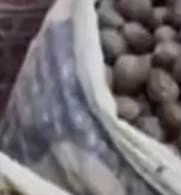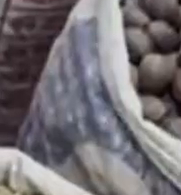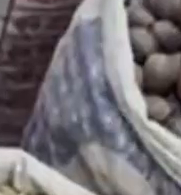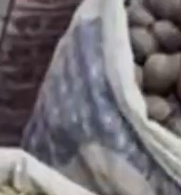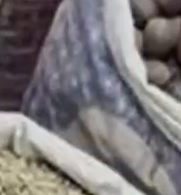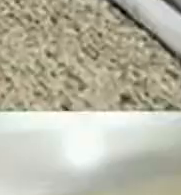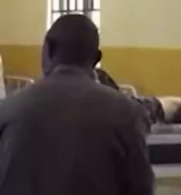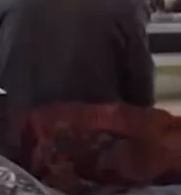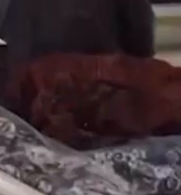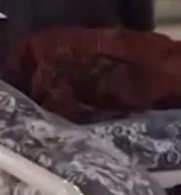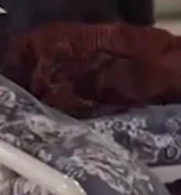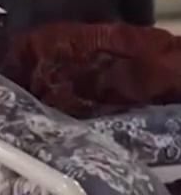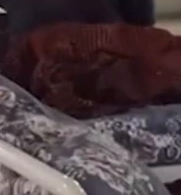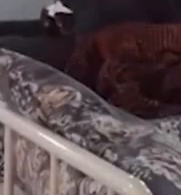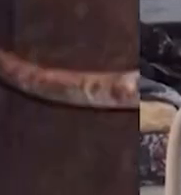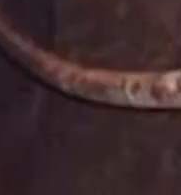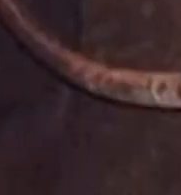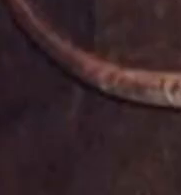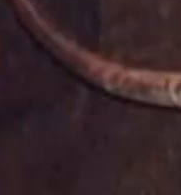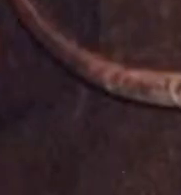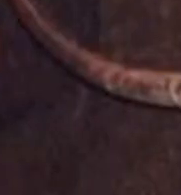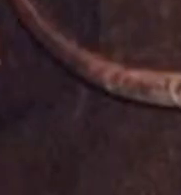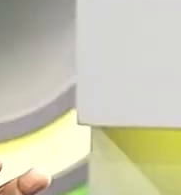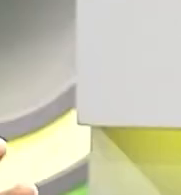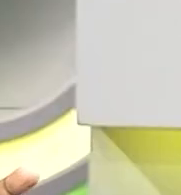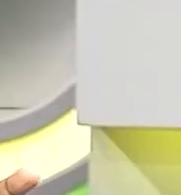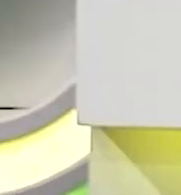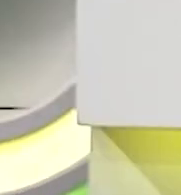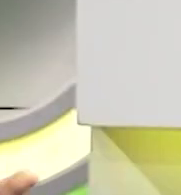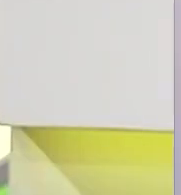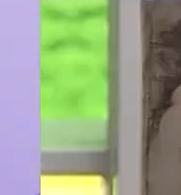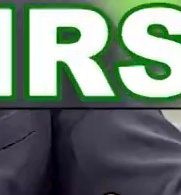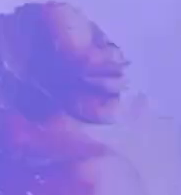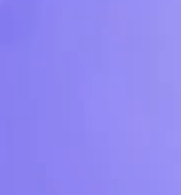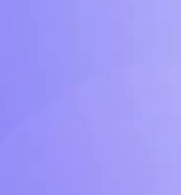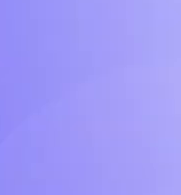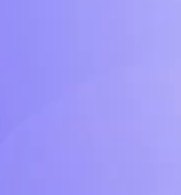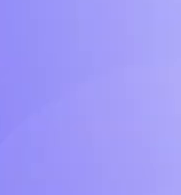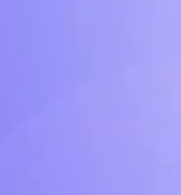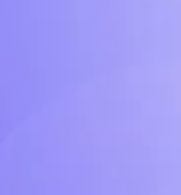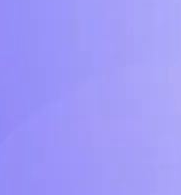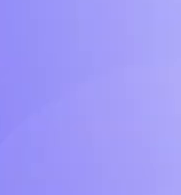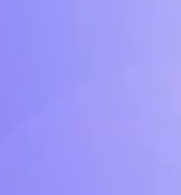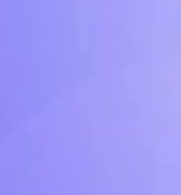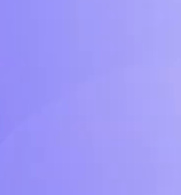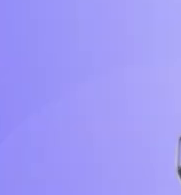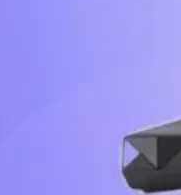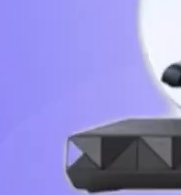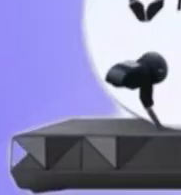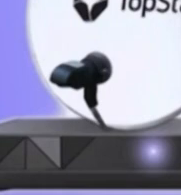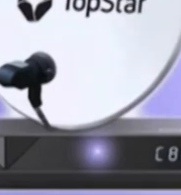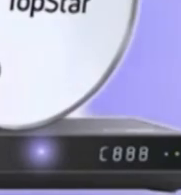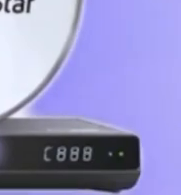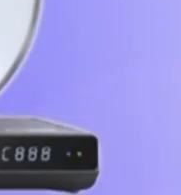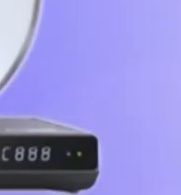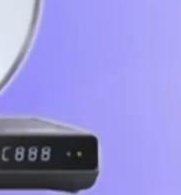issues happening in the country. Watch The Issue every Friday at 19:30 hours, only on Zanis TV, Channel 6 DTT